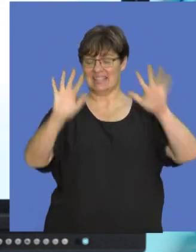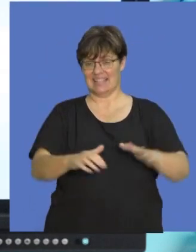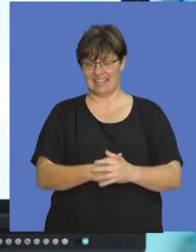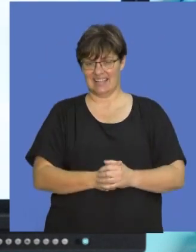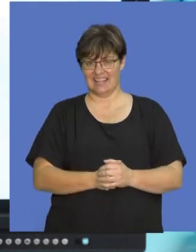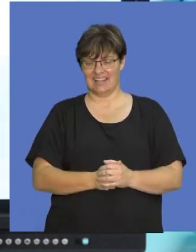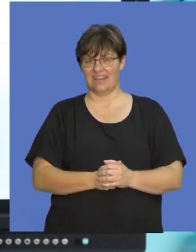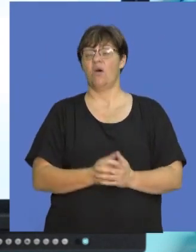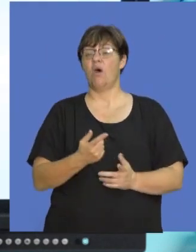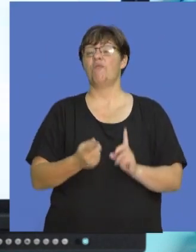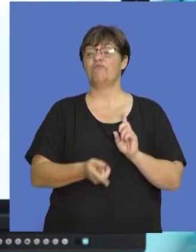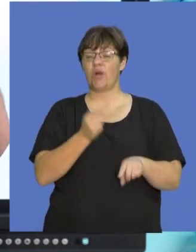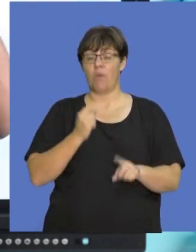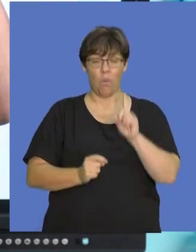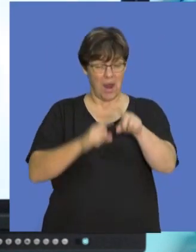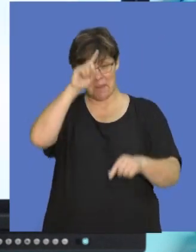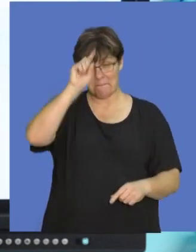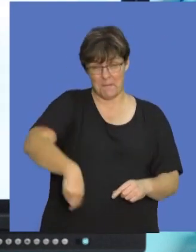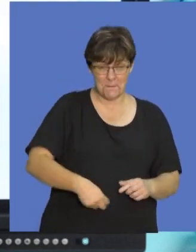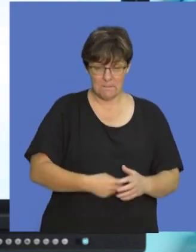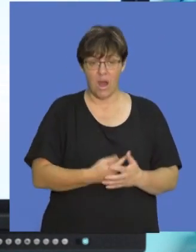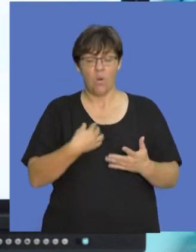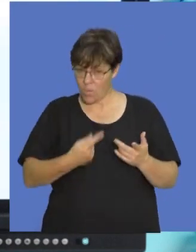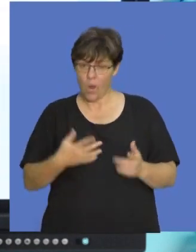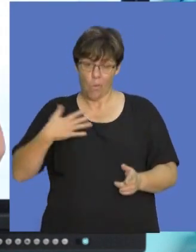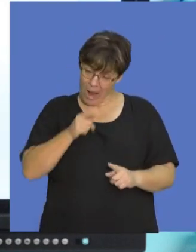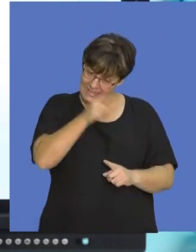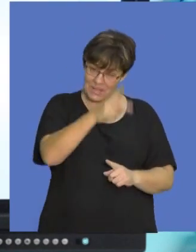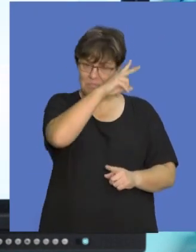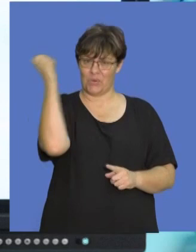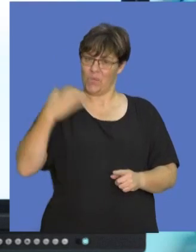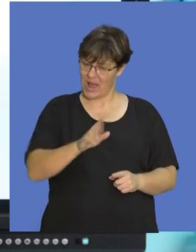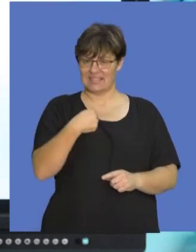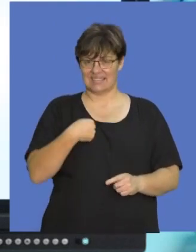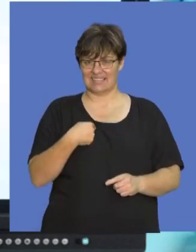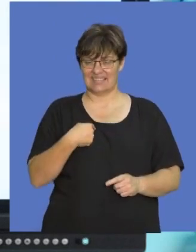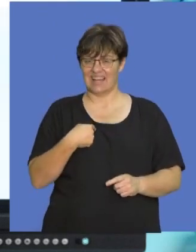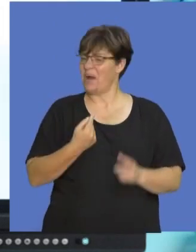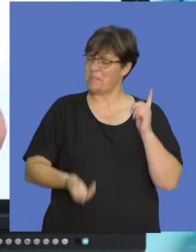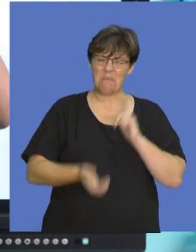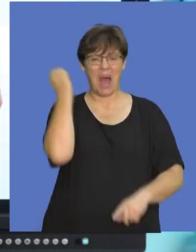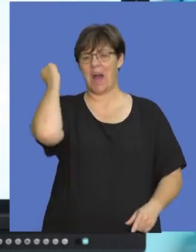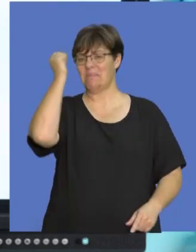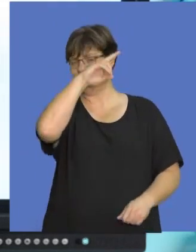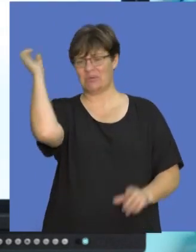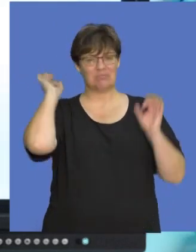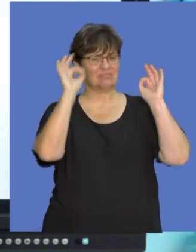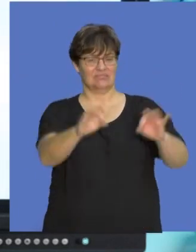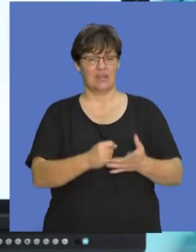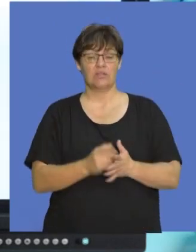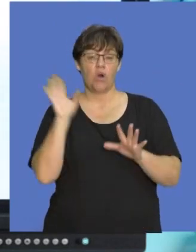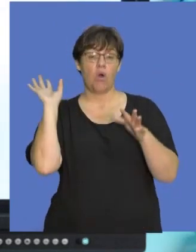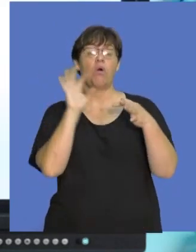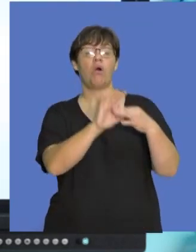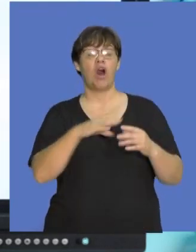that amazing? Out of one spin, we wanted it to get to blue, and it got there.